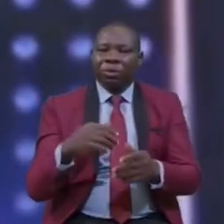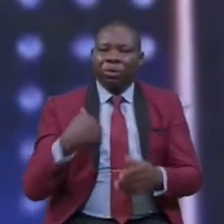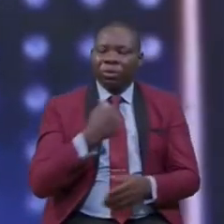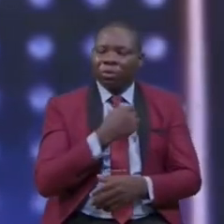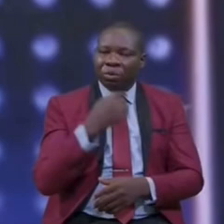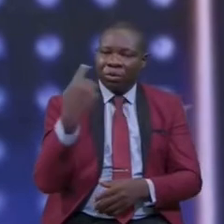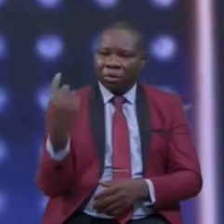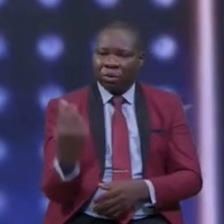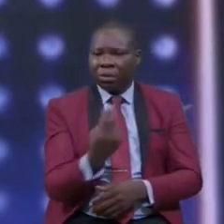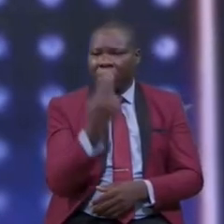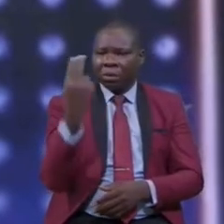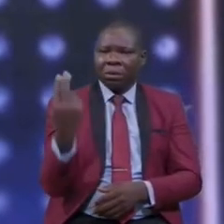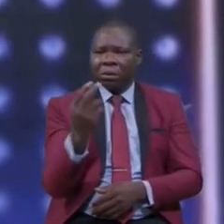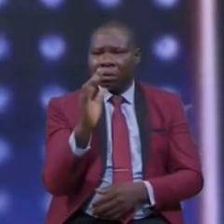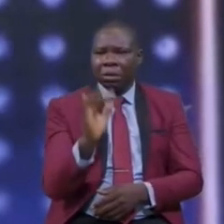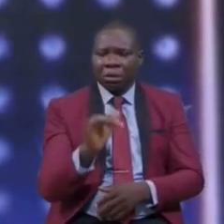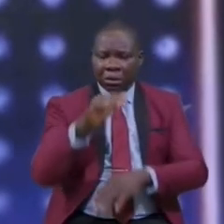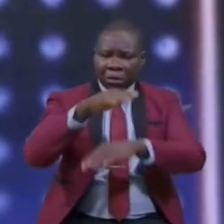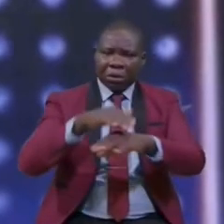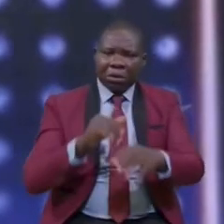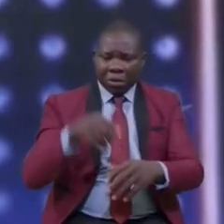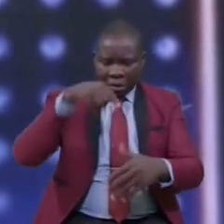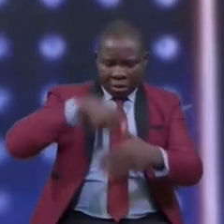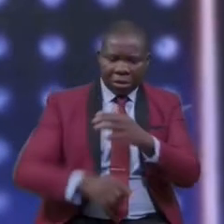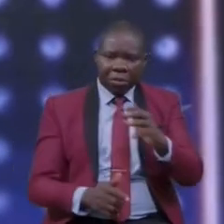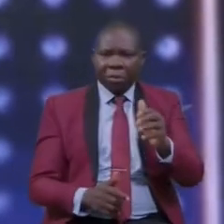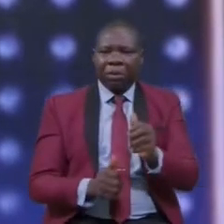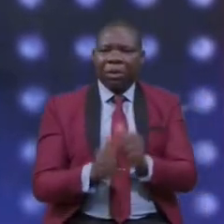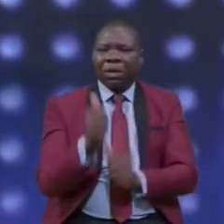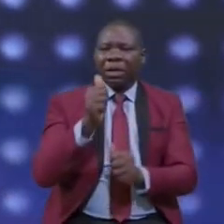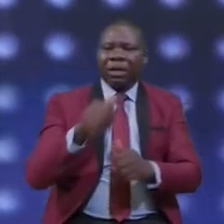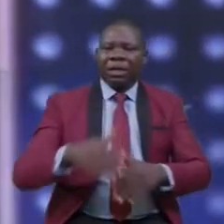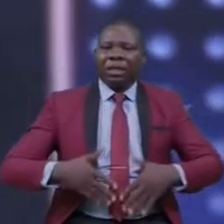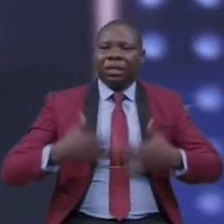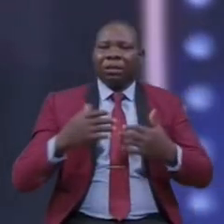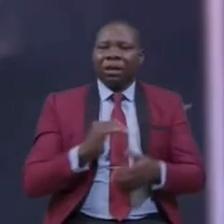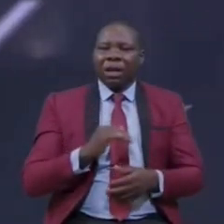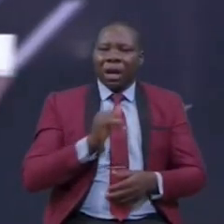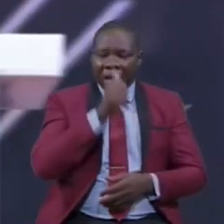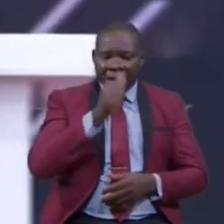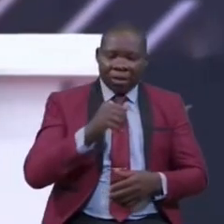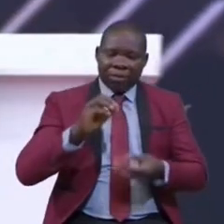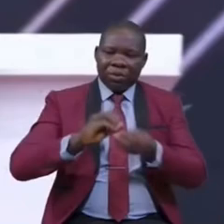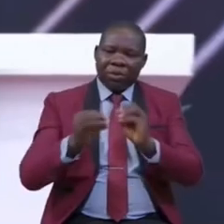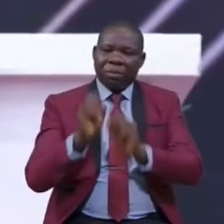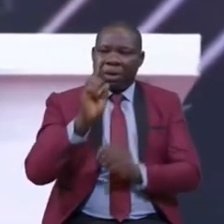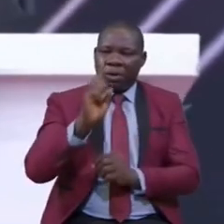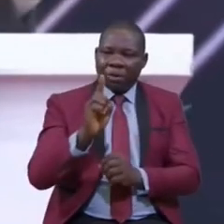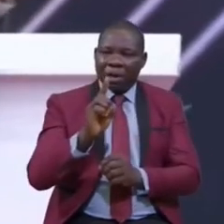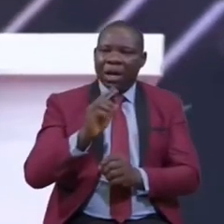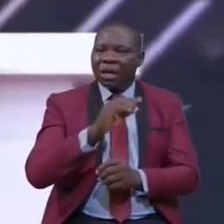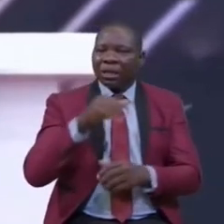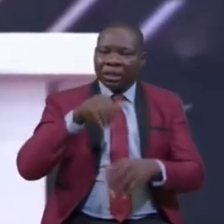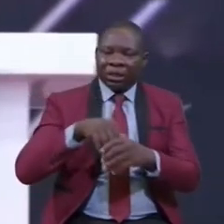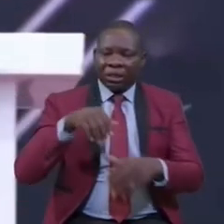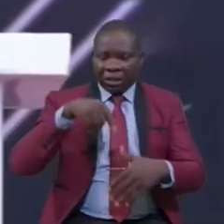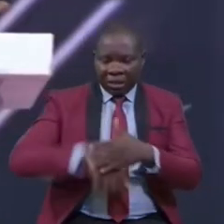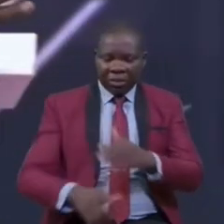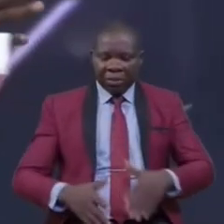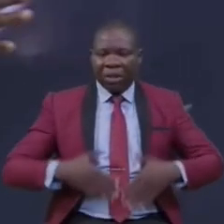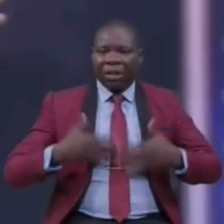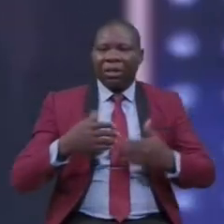deeper life, and I'm number one in deeper life, and all the rest may be in Ghana here, our